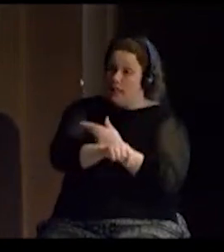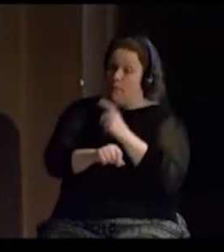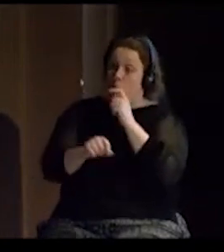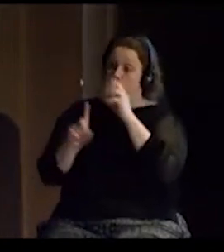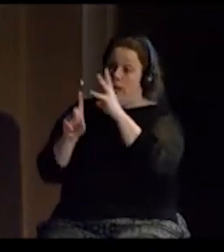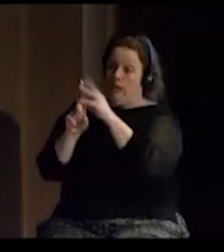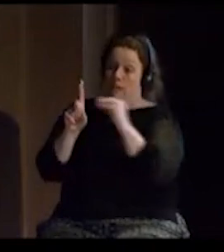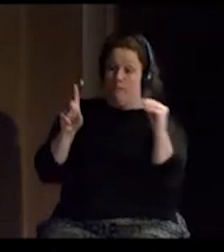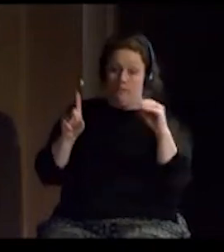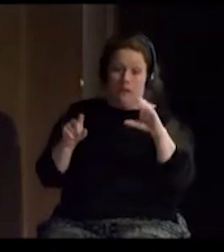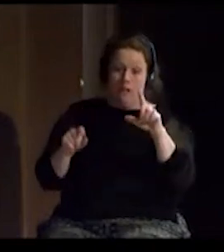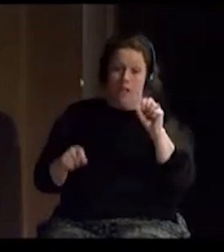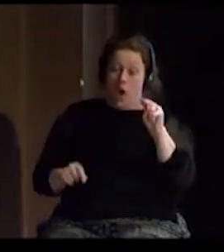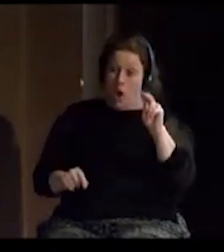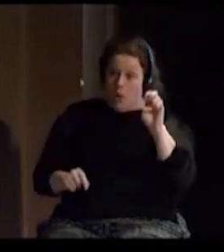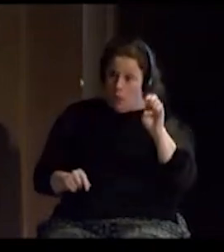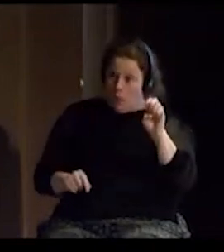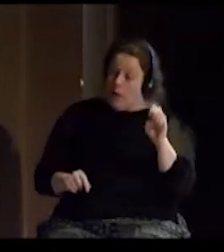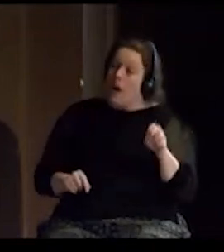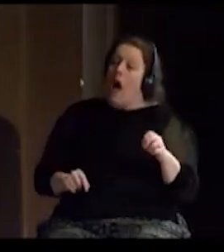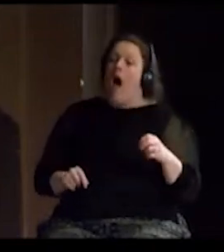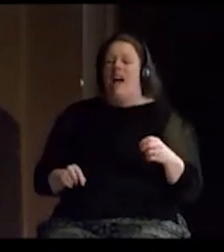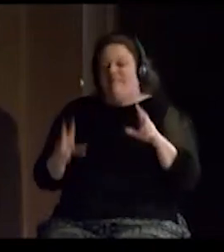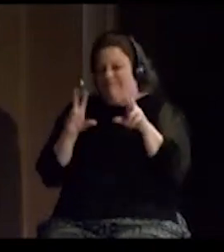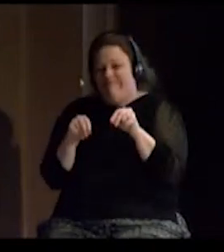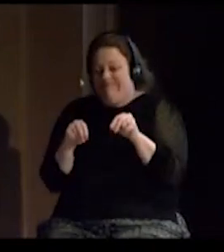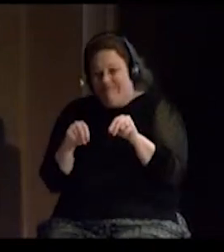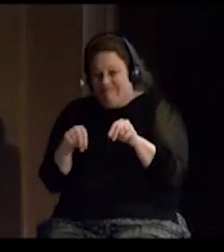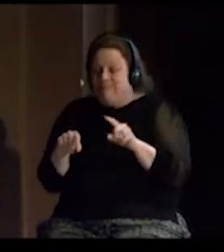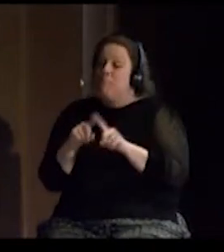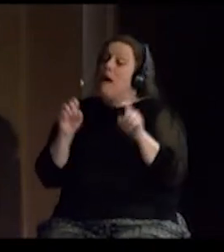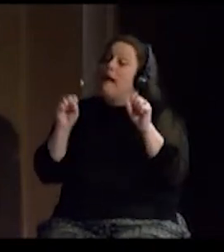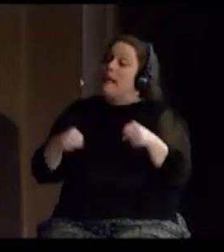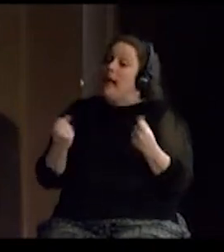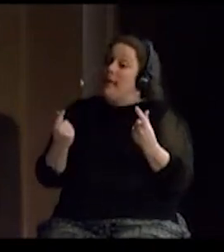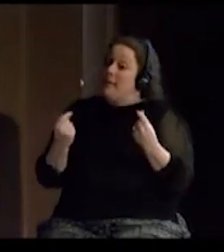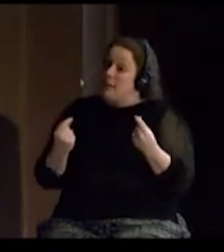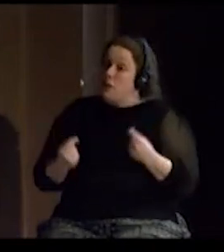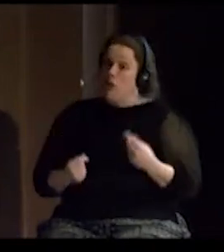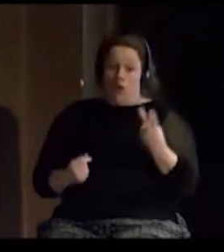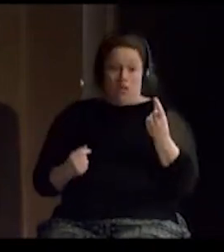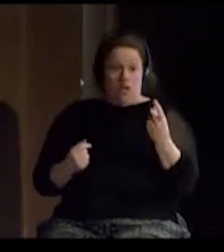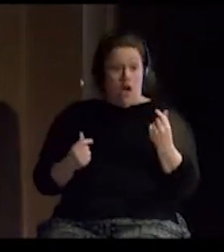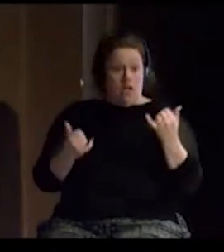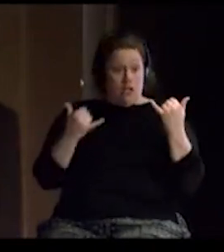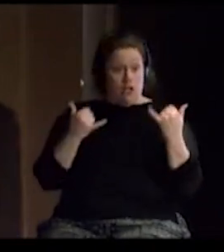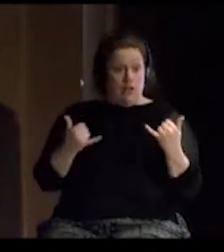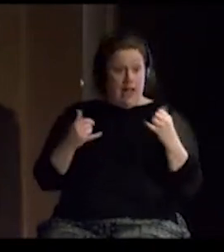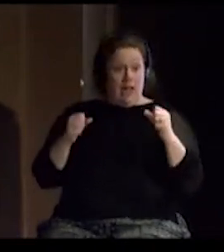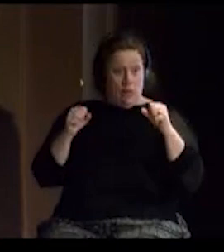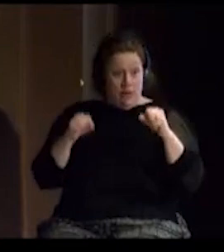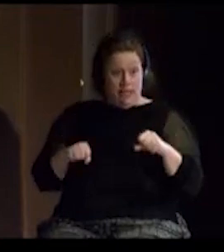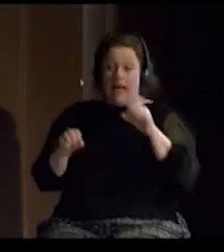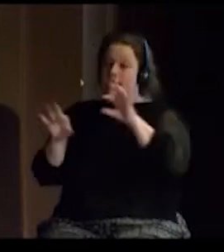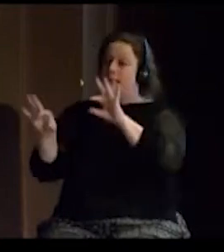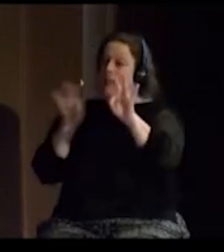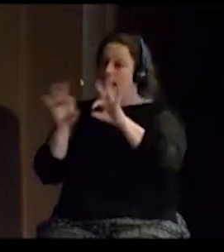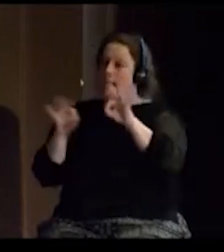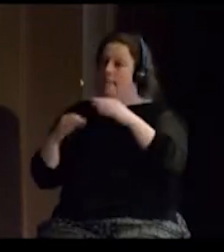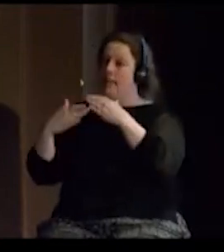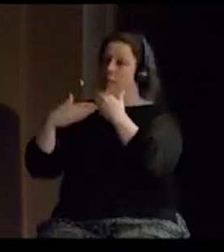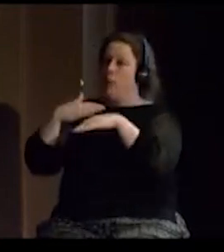we can do is take the dogs that exist today and selectively breed them